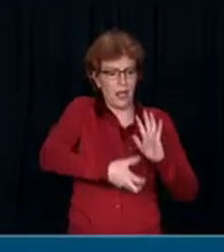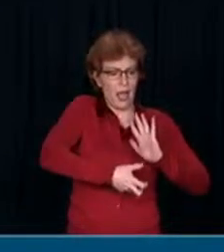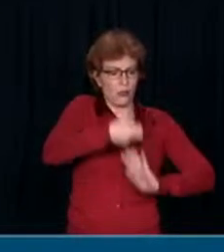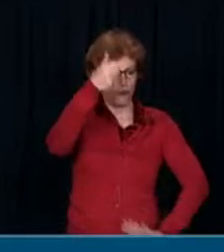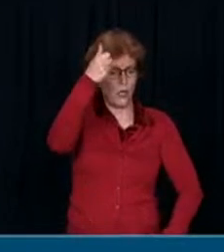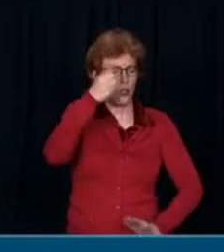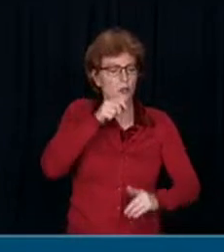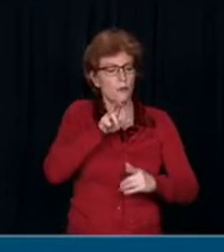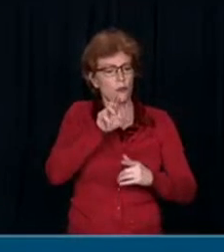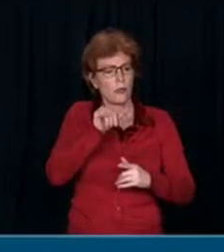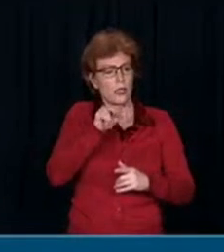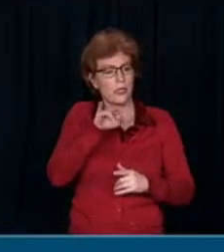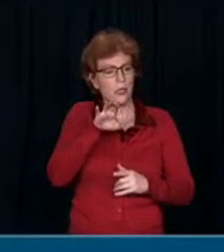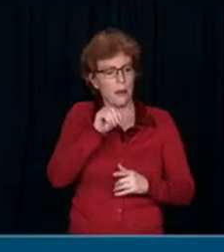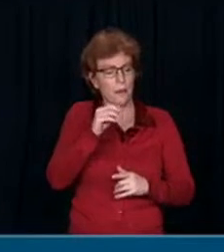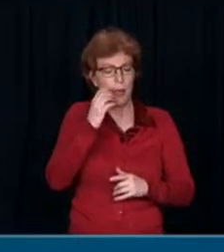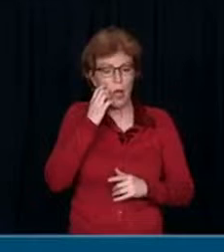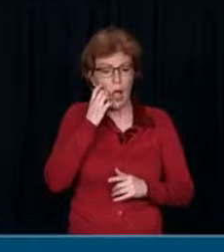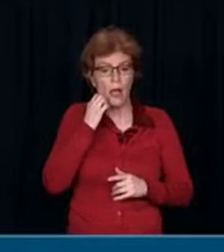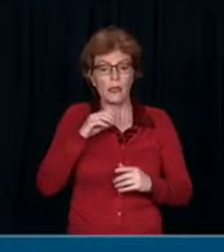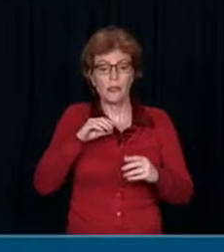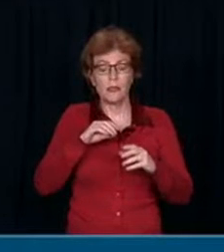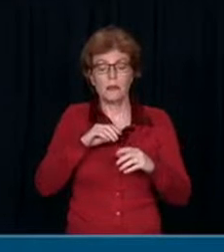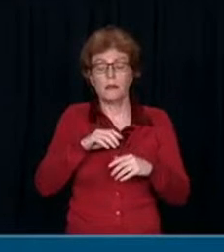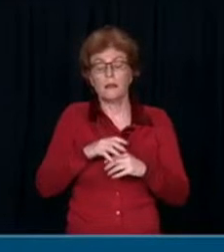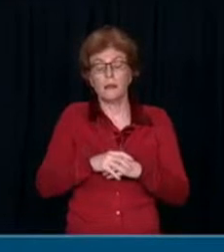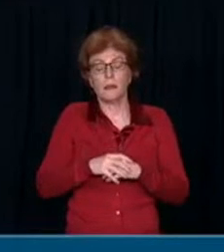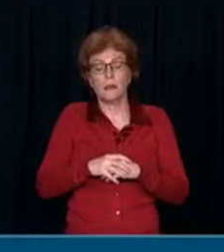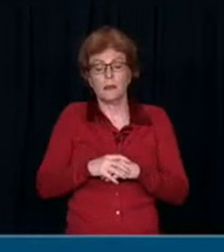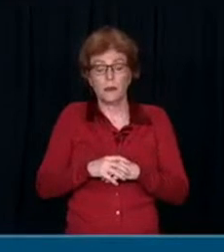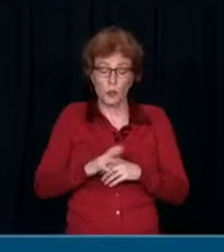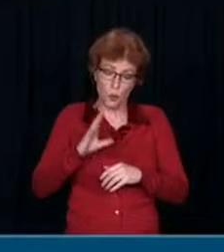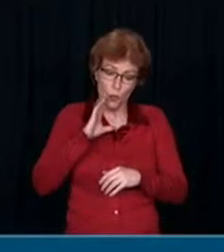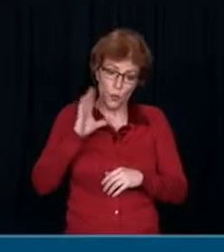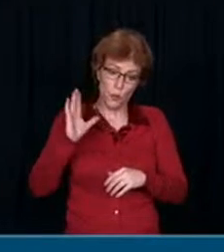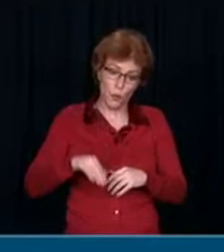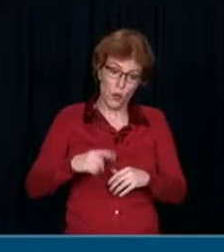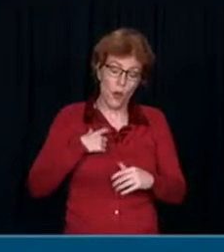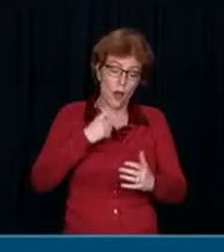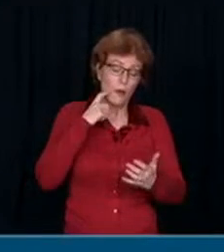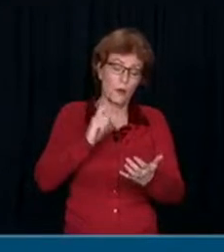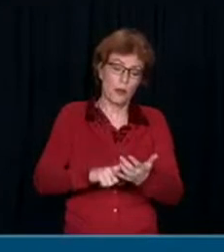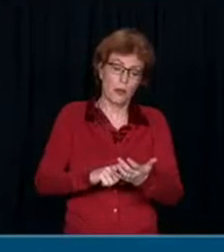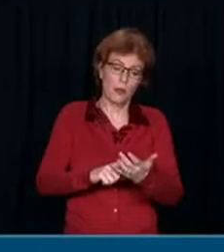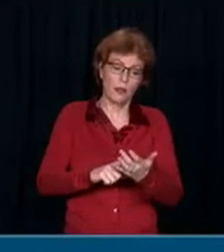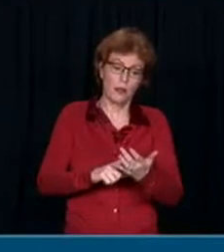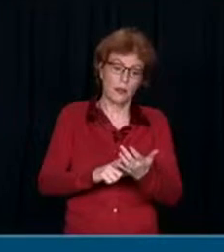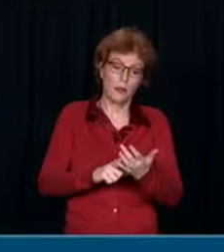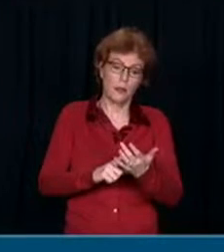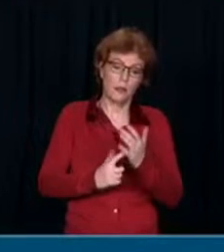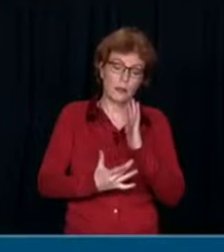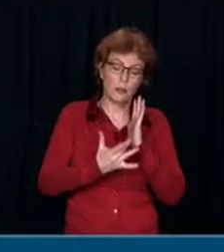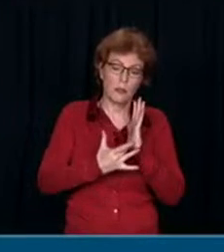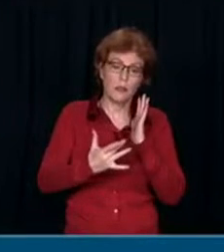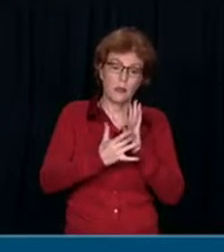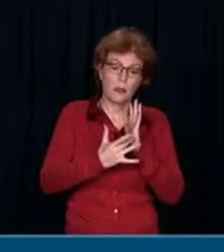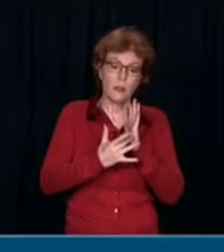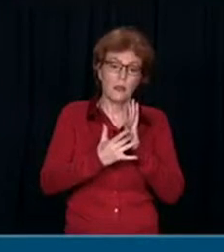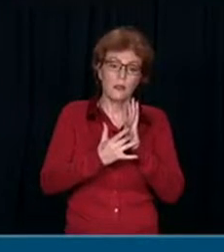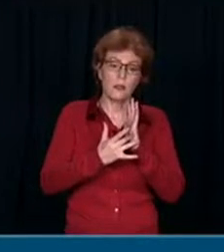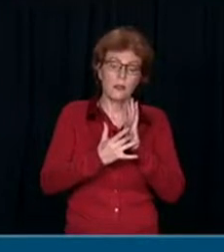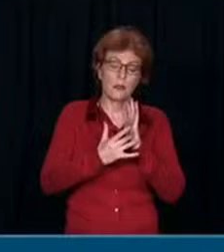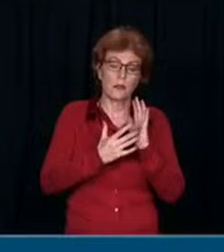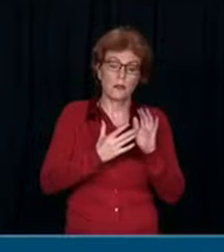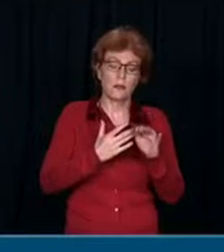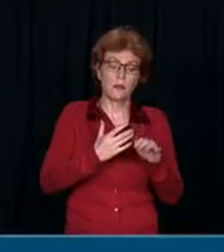extraction of uranium in communities. But, you know, I recognize that technology gets